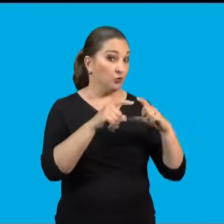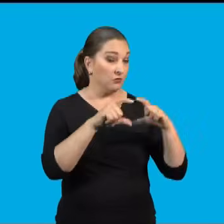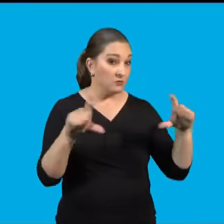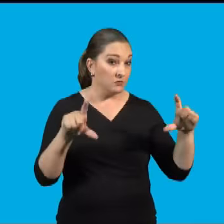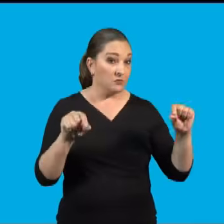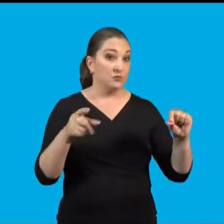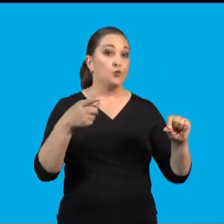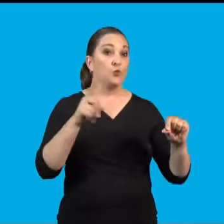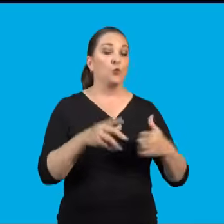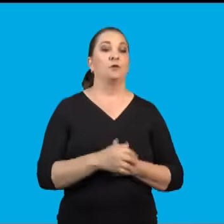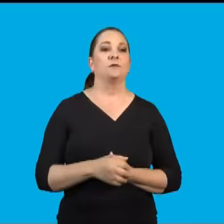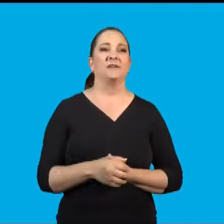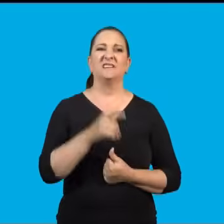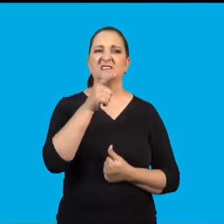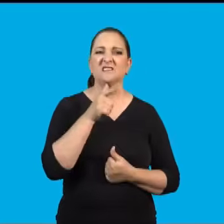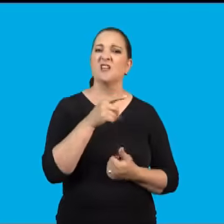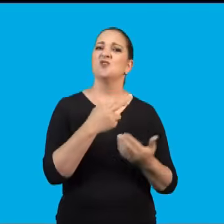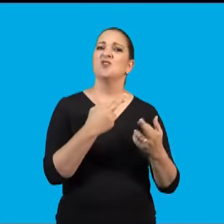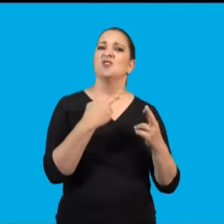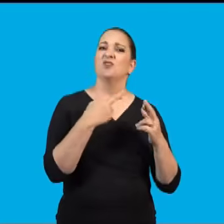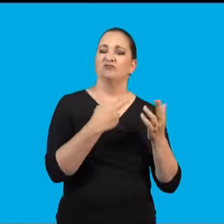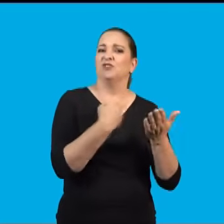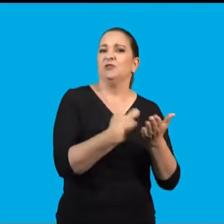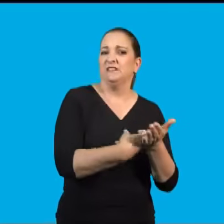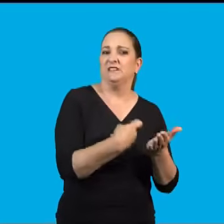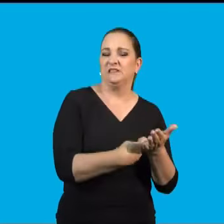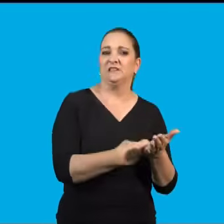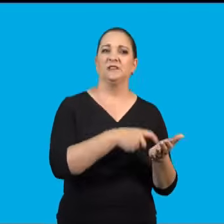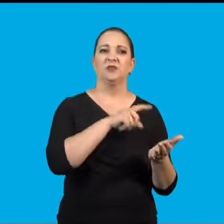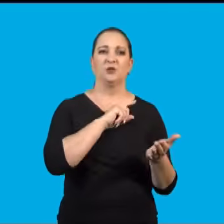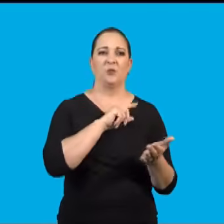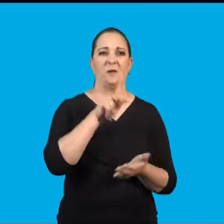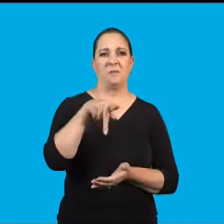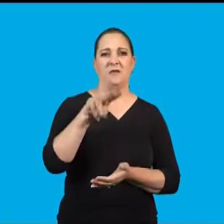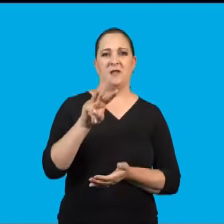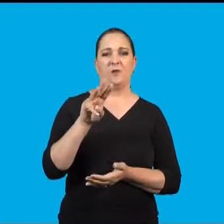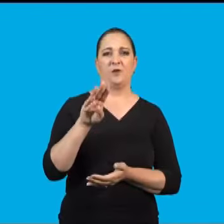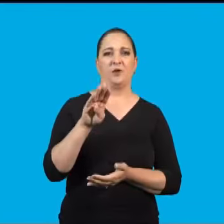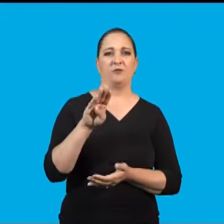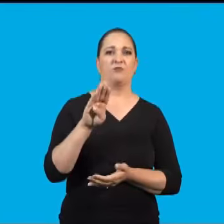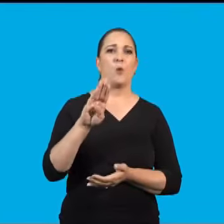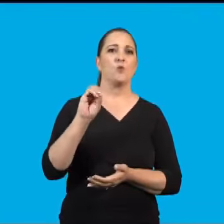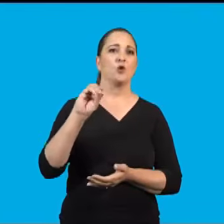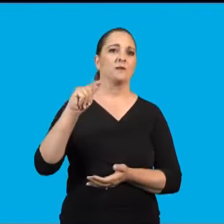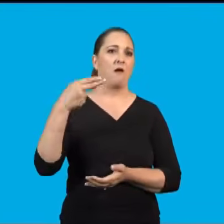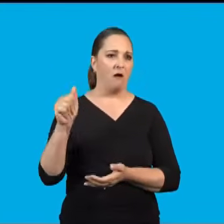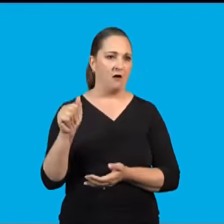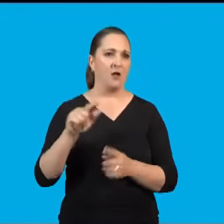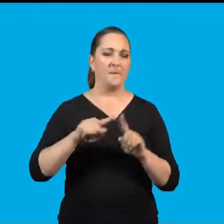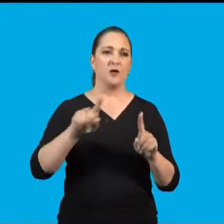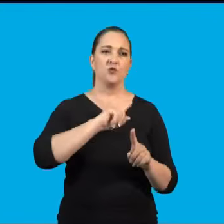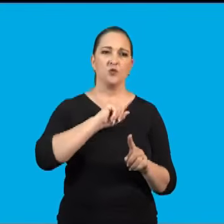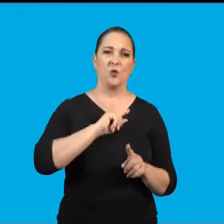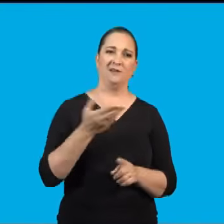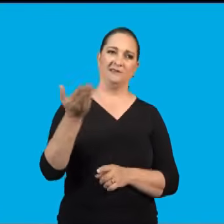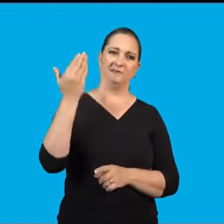tells you, the source below explains the reasons why P.W. Botha, President of the Republic of South Africa, introduced